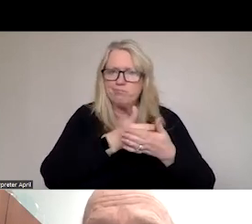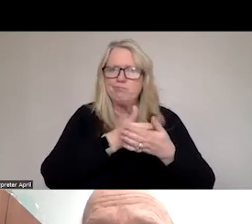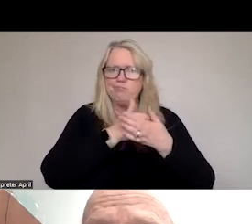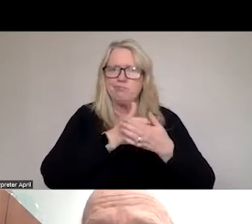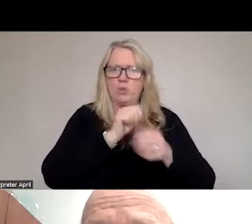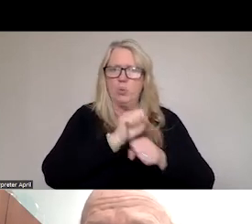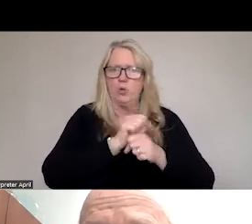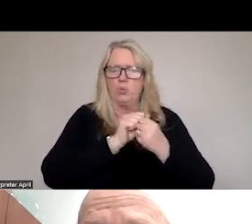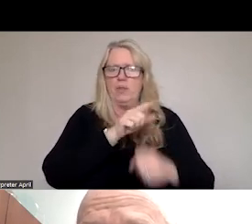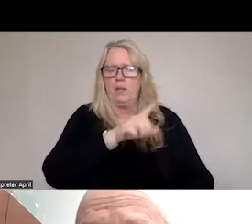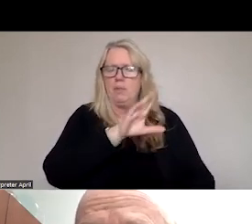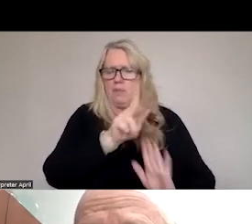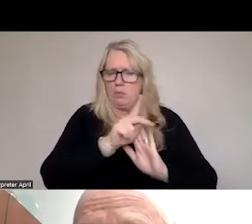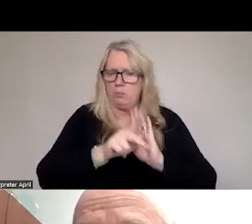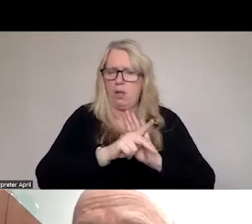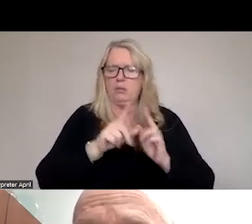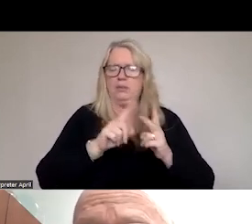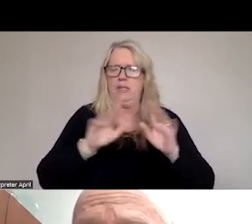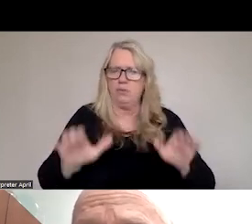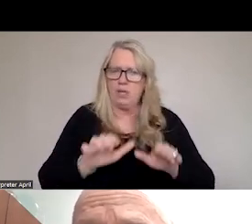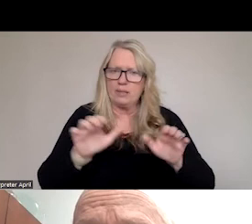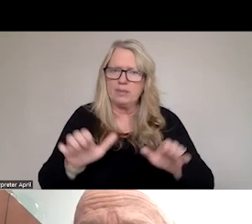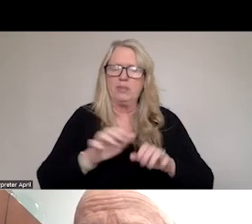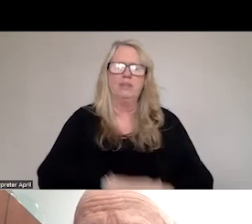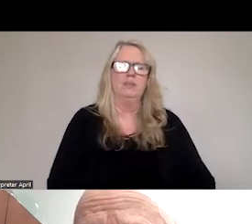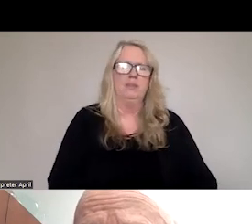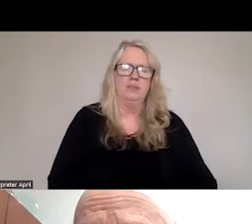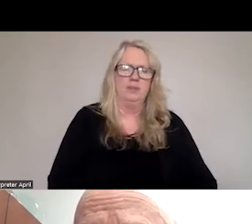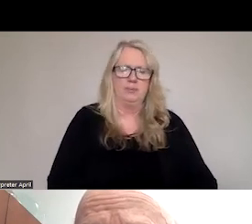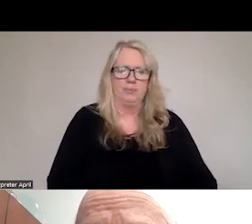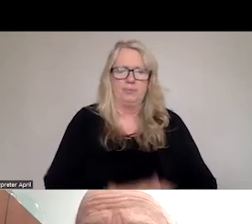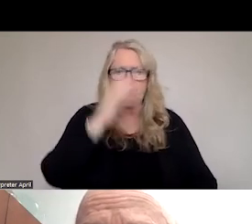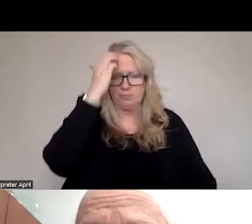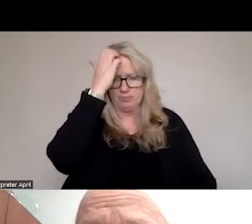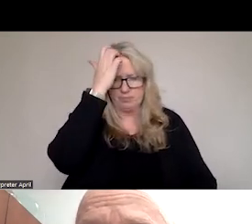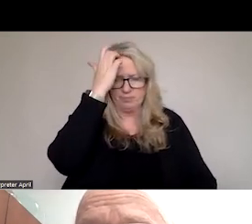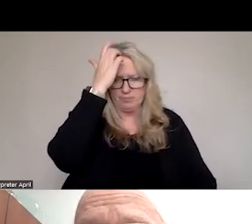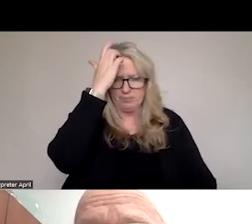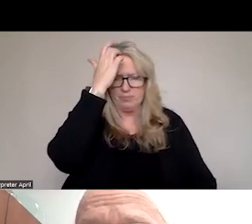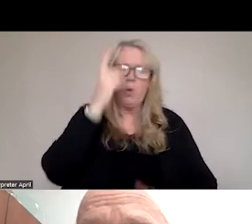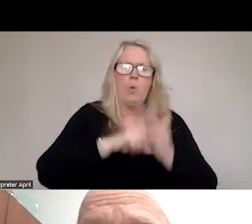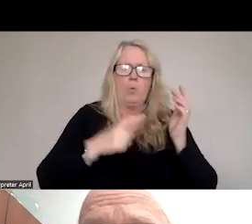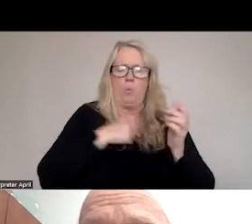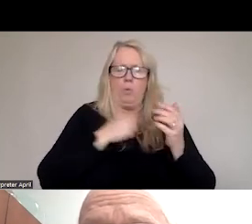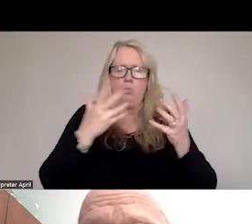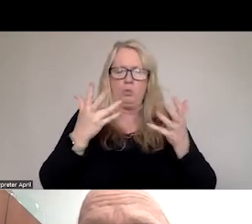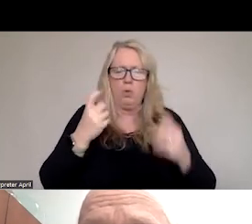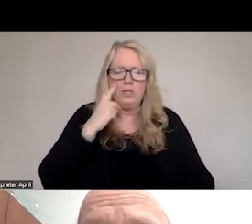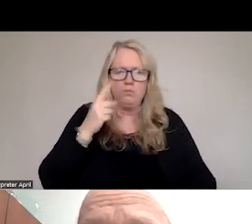regarding their policies and activities. And obviously what we want is